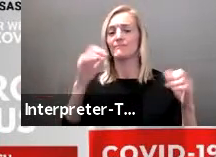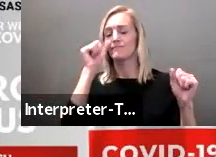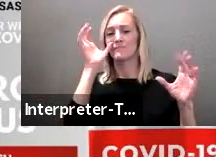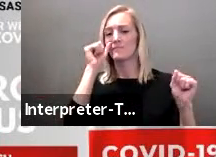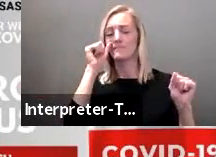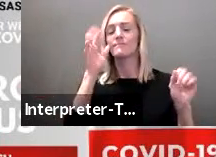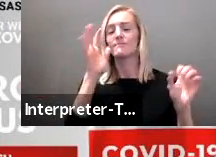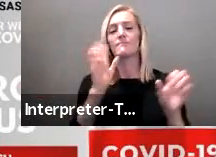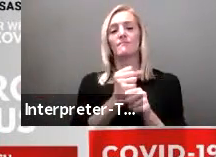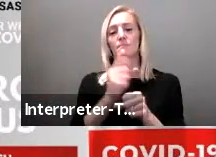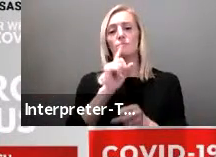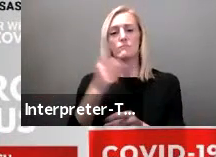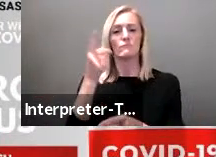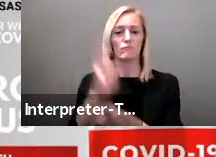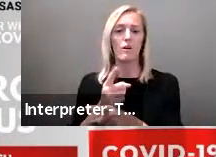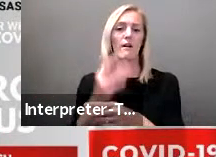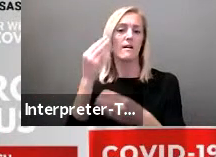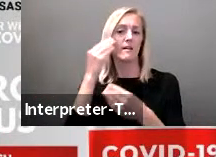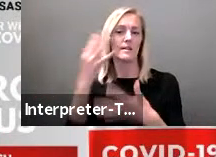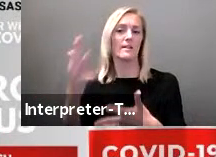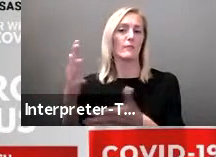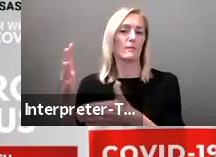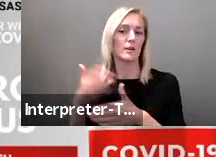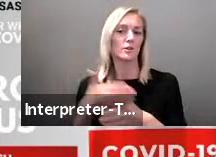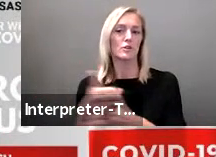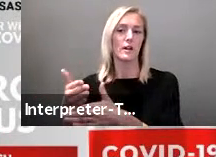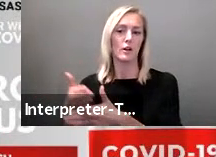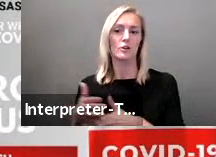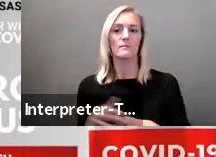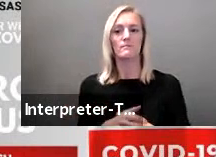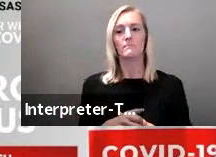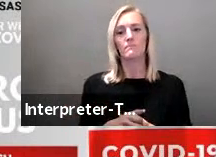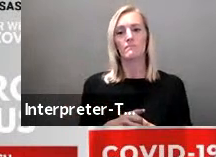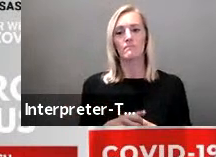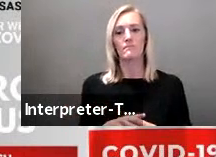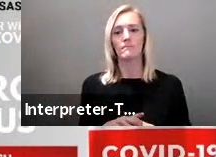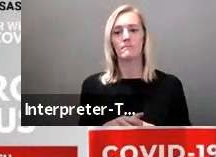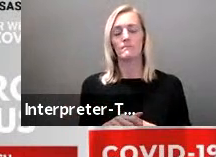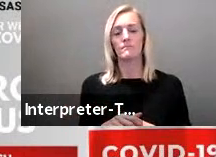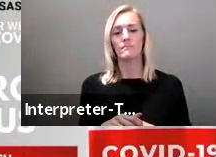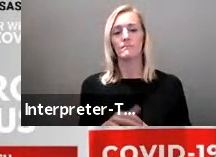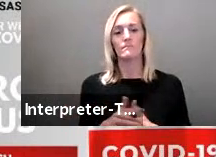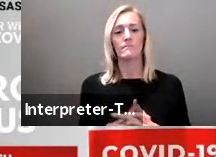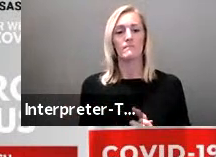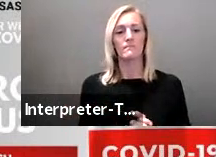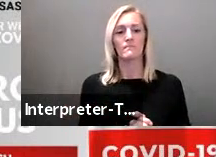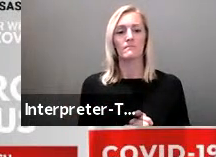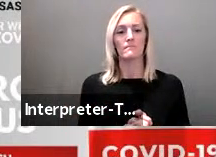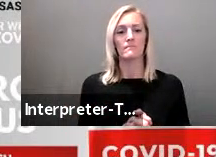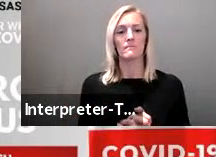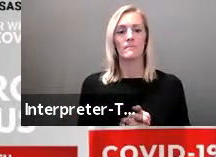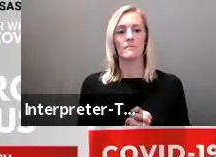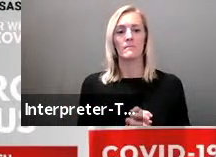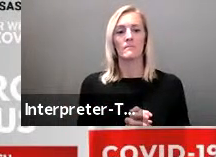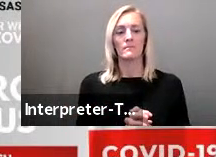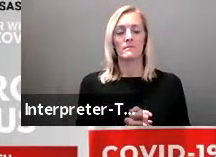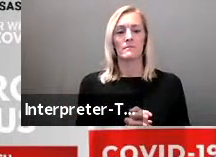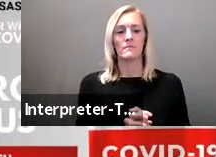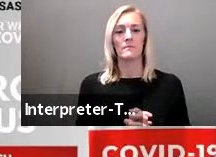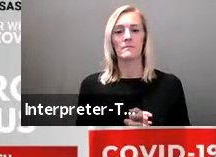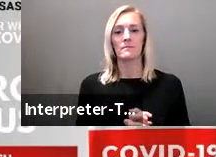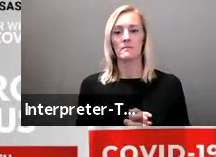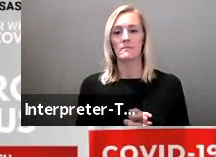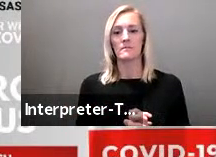make sure the correct information is out there. And so these are some of the things that we've provided. We also make sure that we put